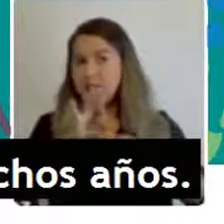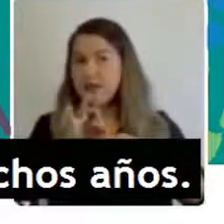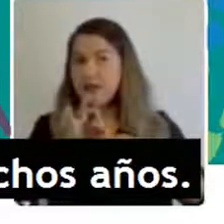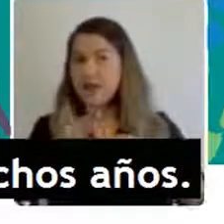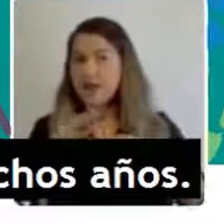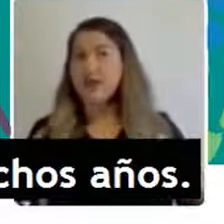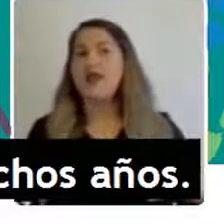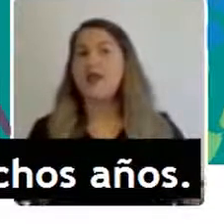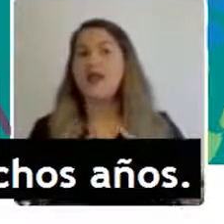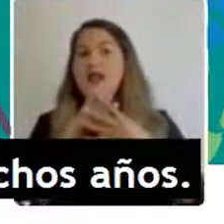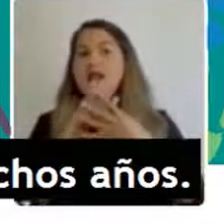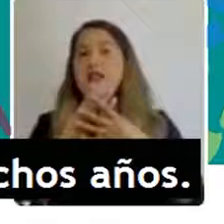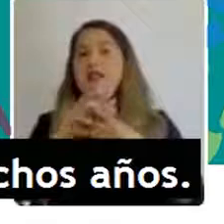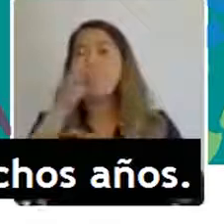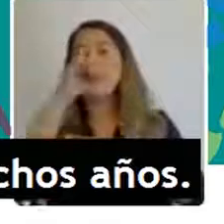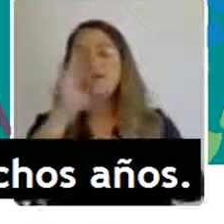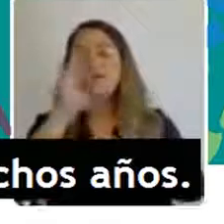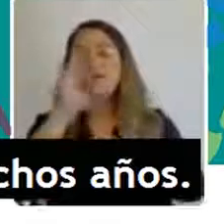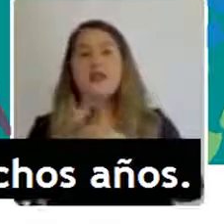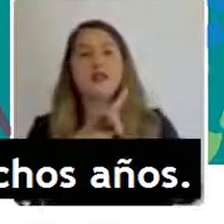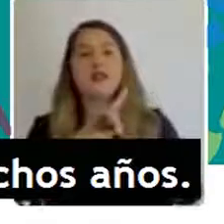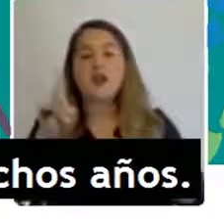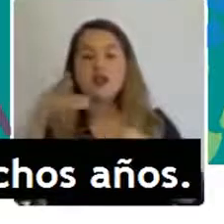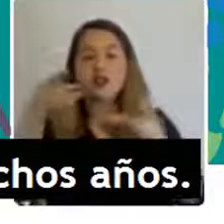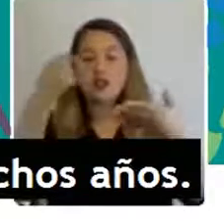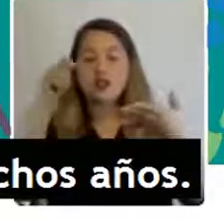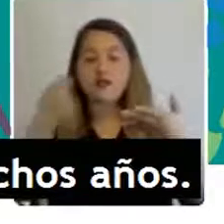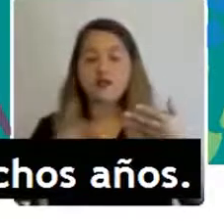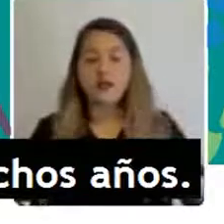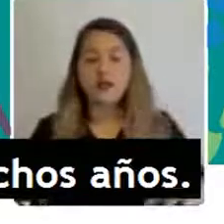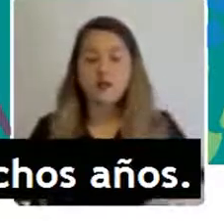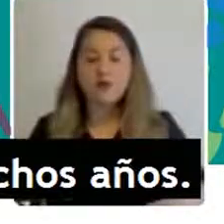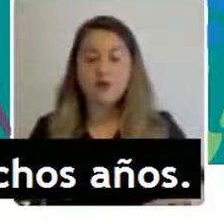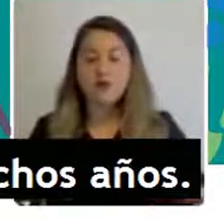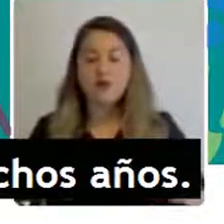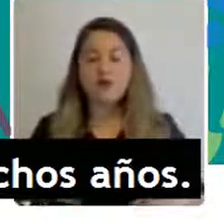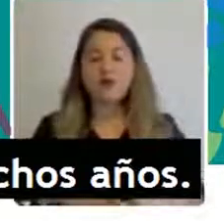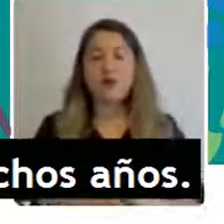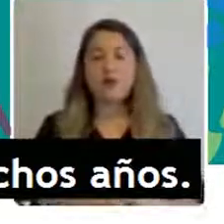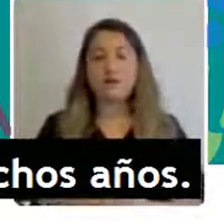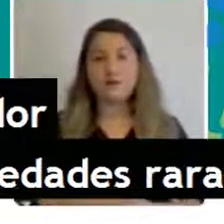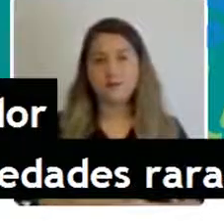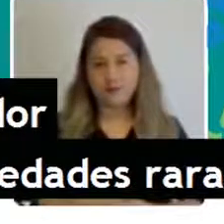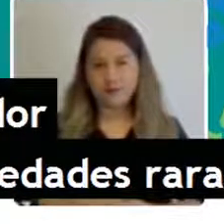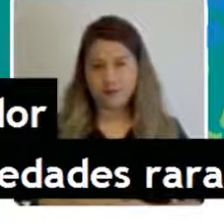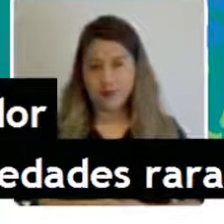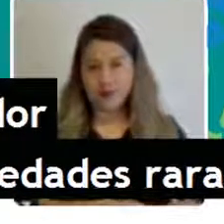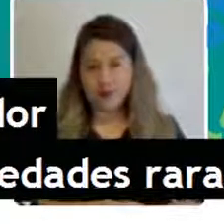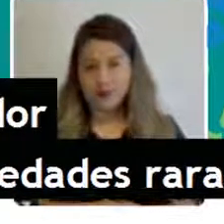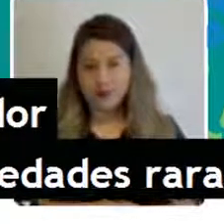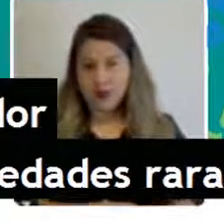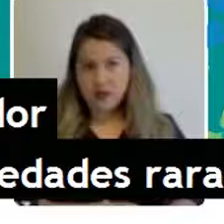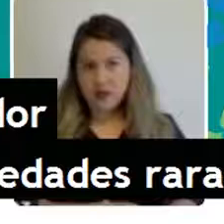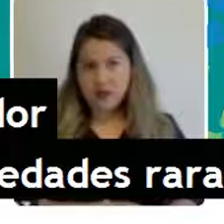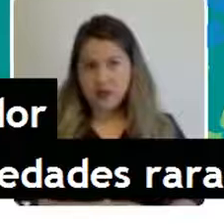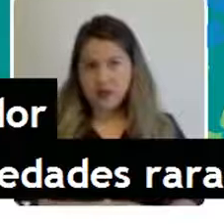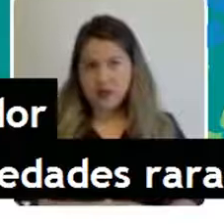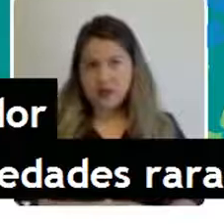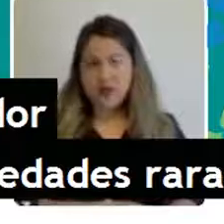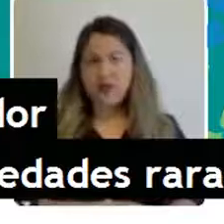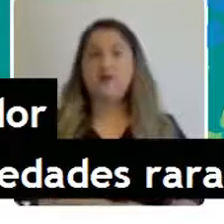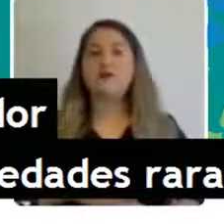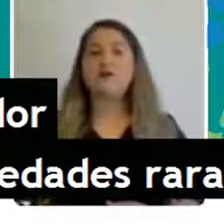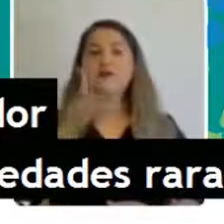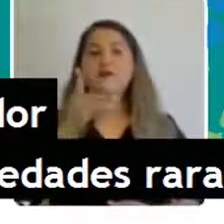Network International that Domenica has done a great job of working on over the years. And please,